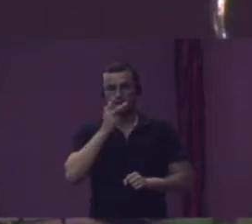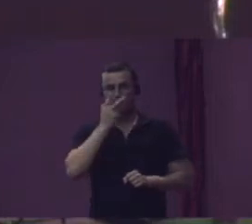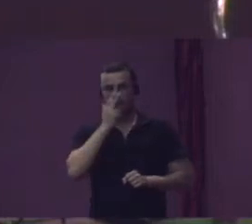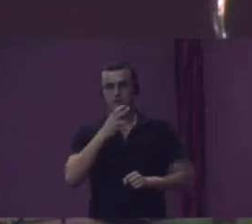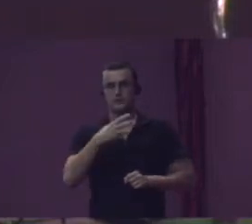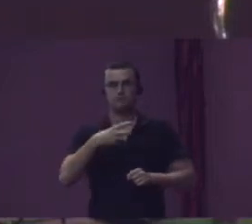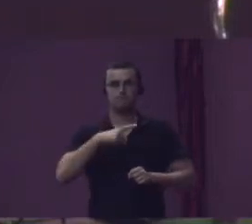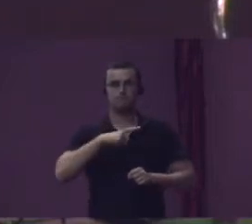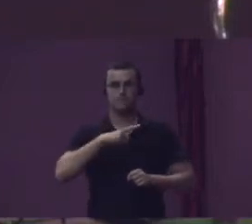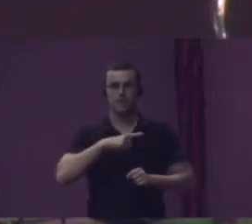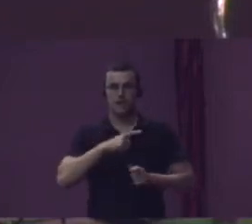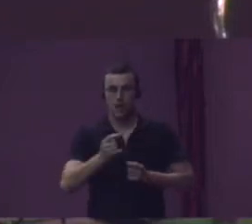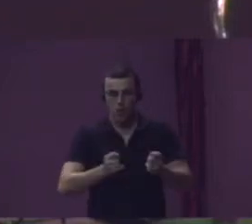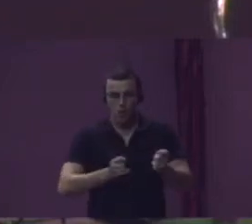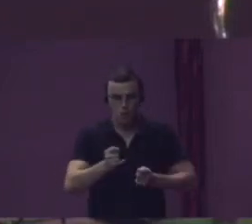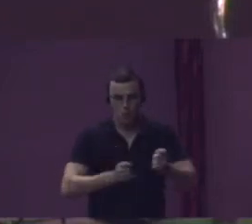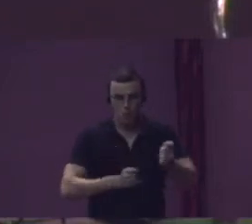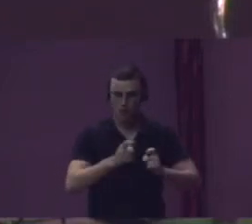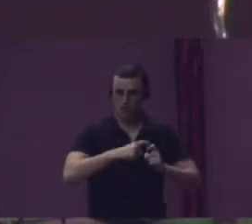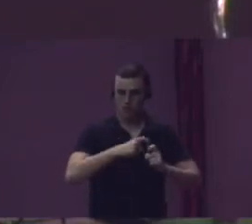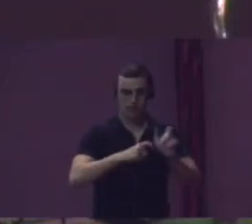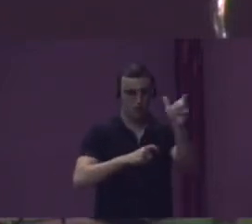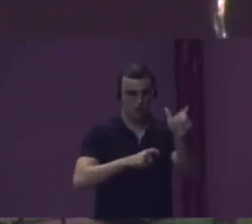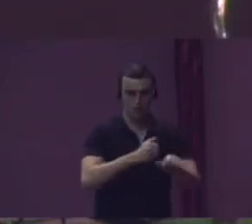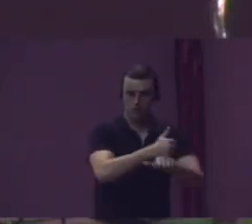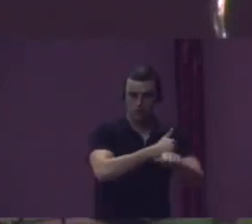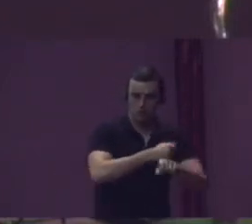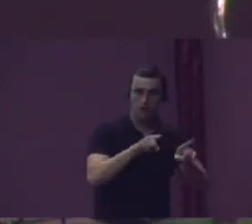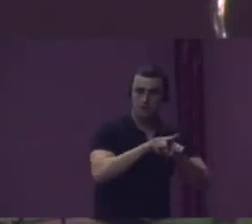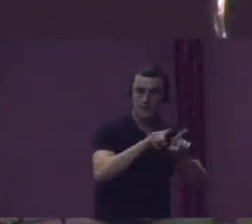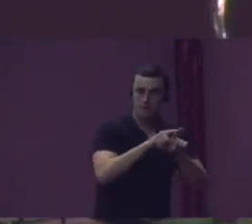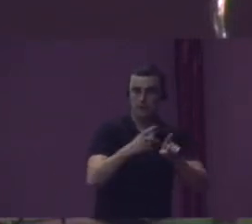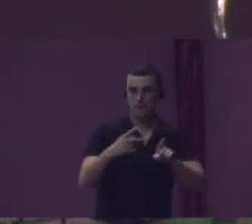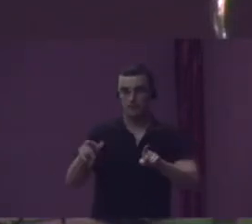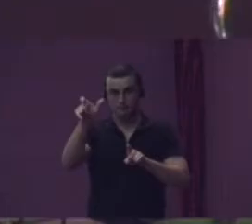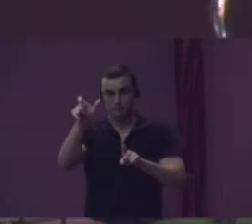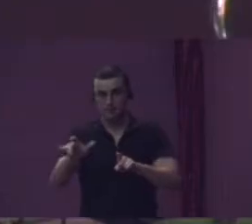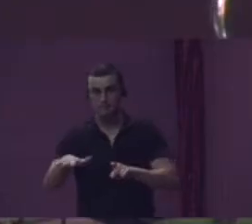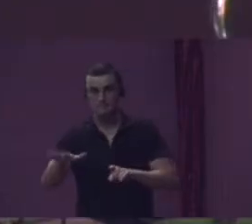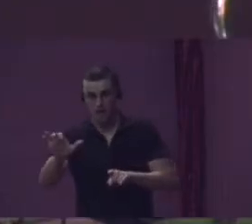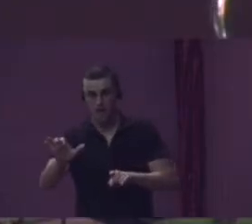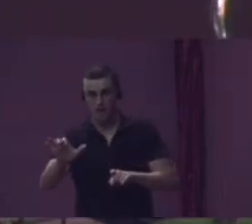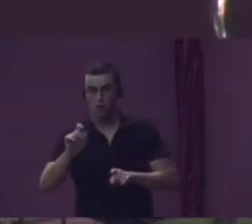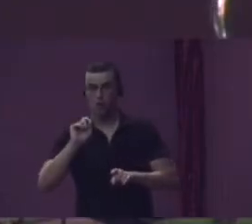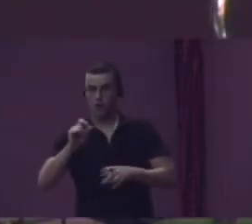mother. Efficiency requires avoiding difficulties and pain, not doing